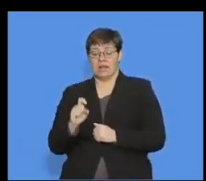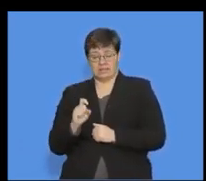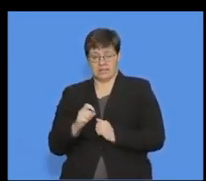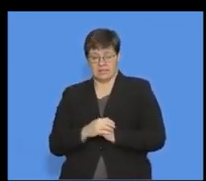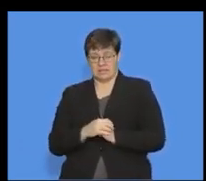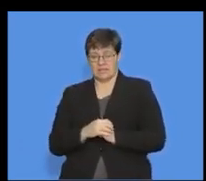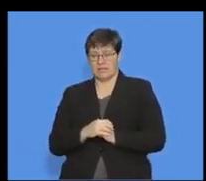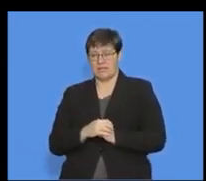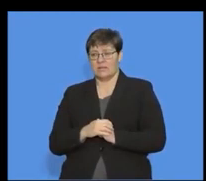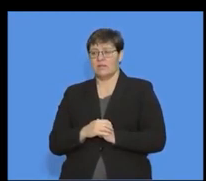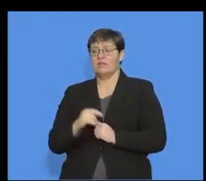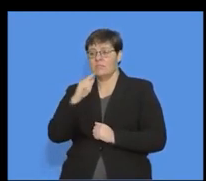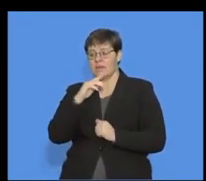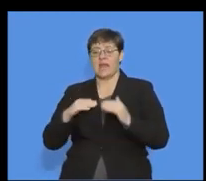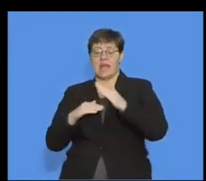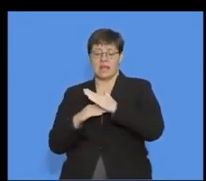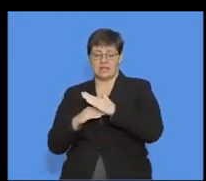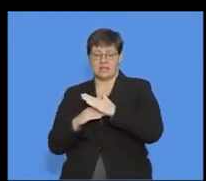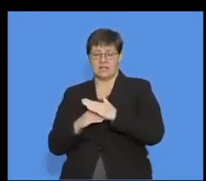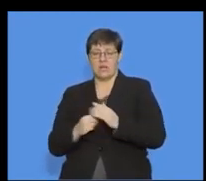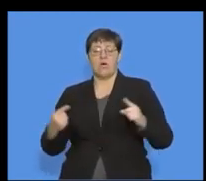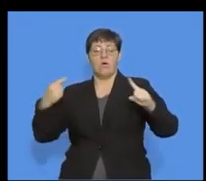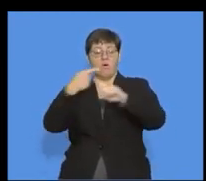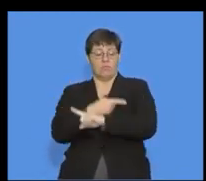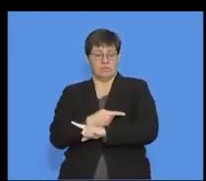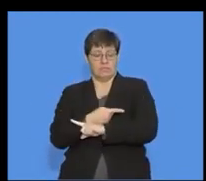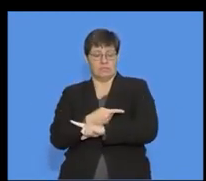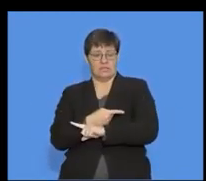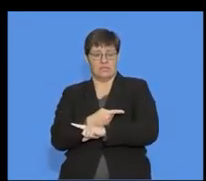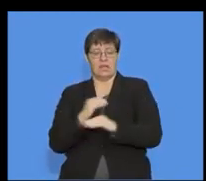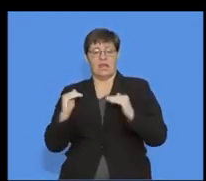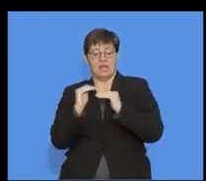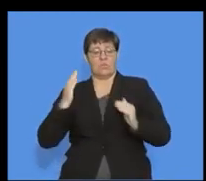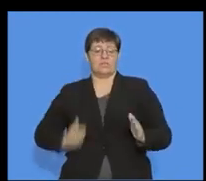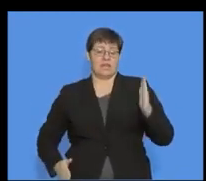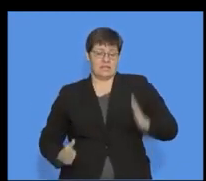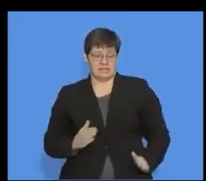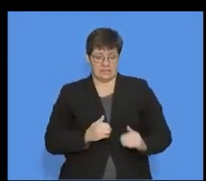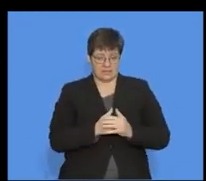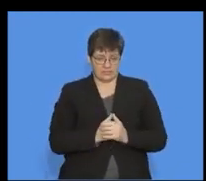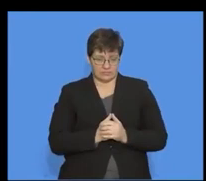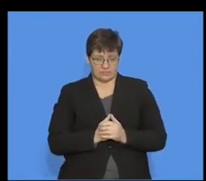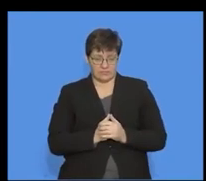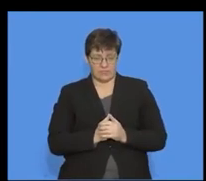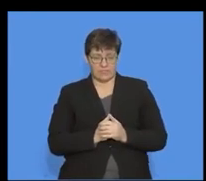to X, and this will be angles opposite equal sides.